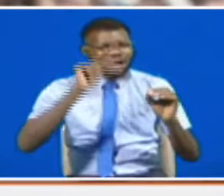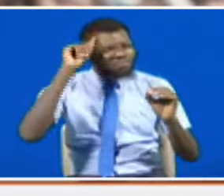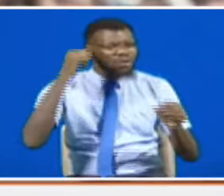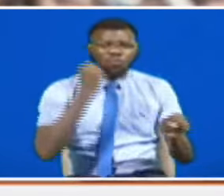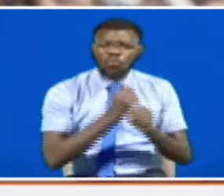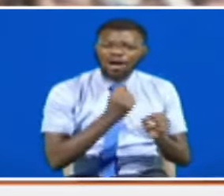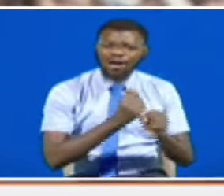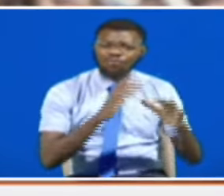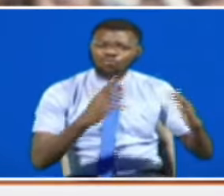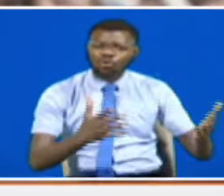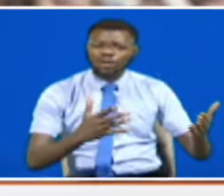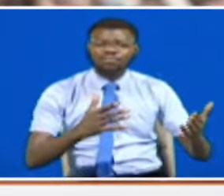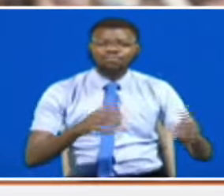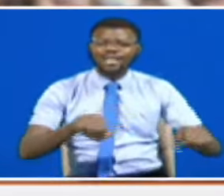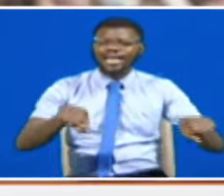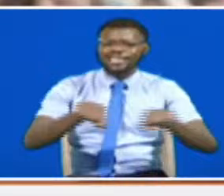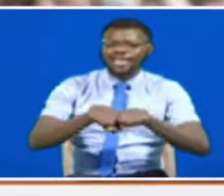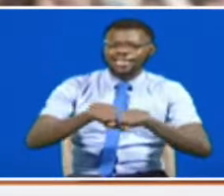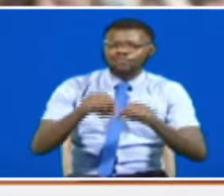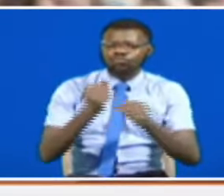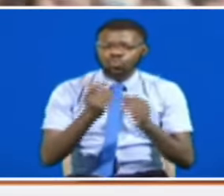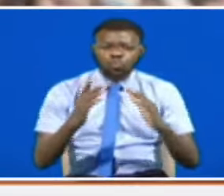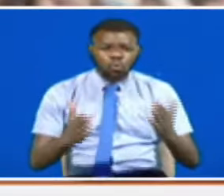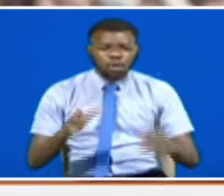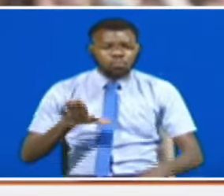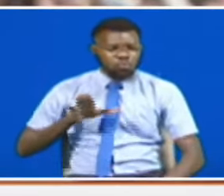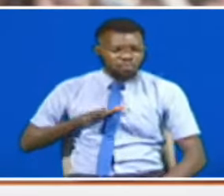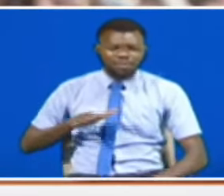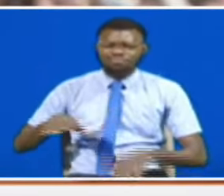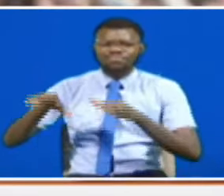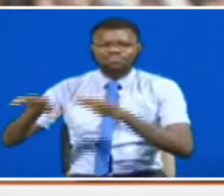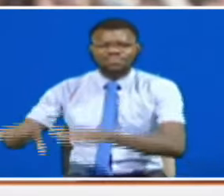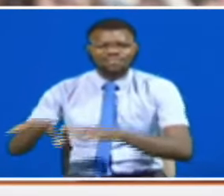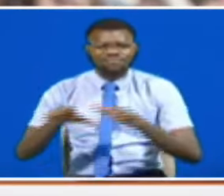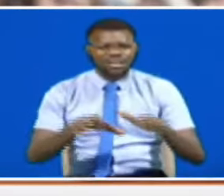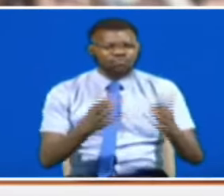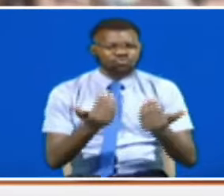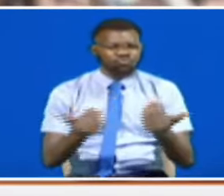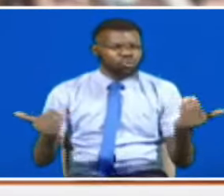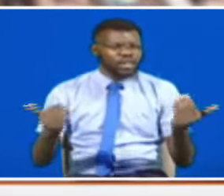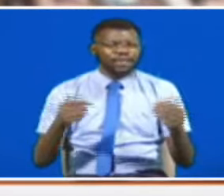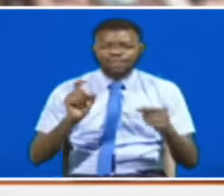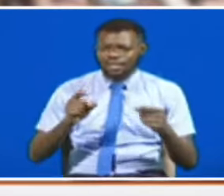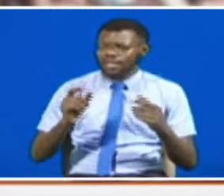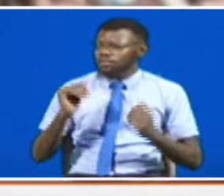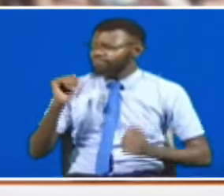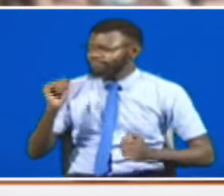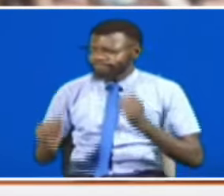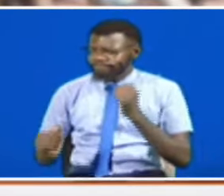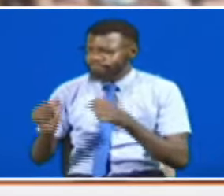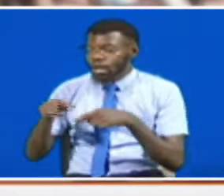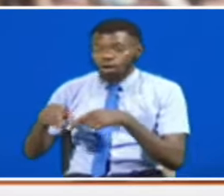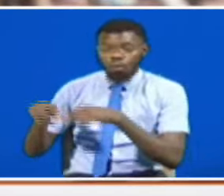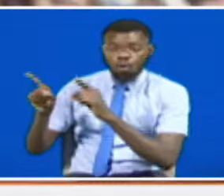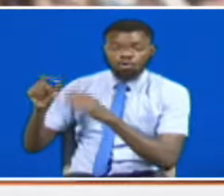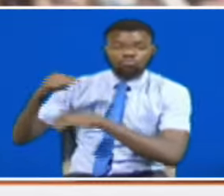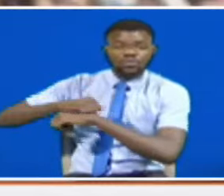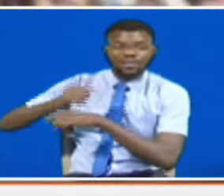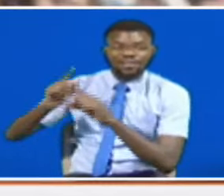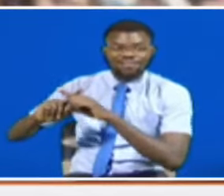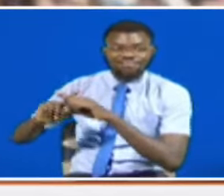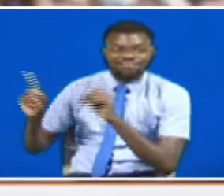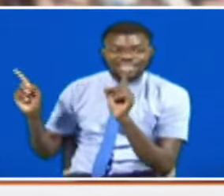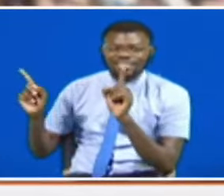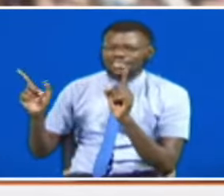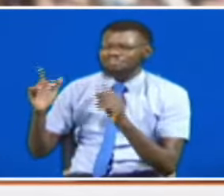Sakacha huko wapi? Wamama tunateseka. Tuko na watoto wanafaa kupita hapa mahali waende shule. Lakini ni shida watoto hata kupita.